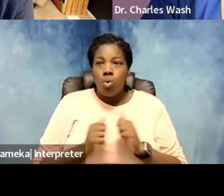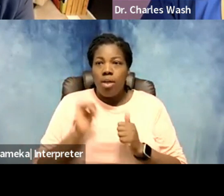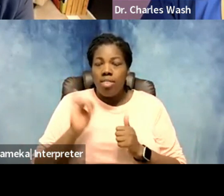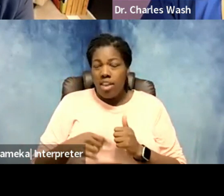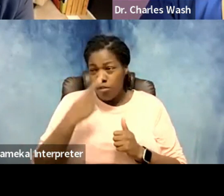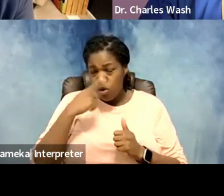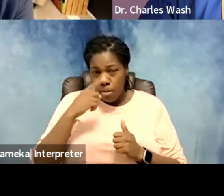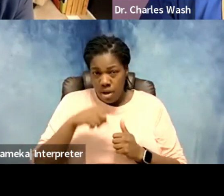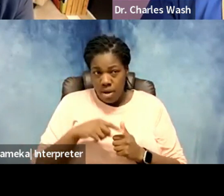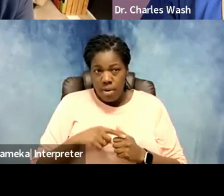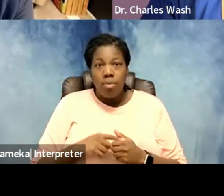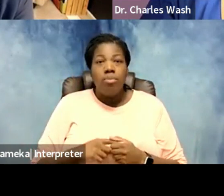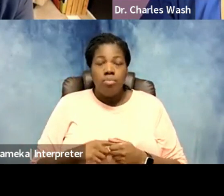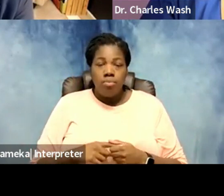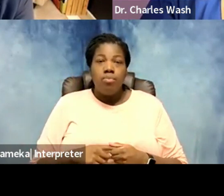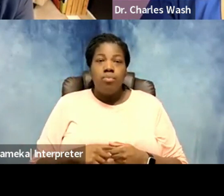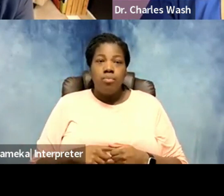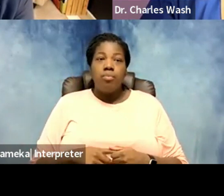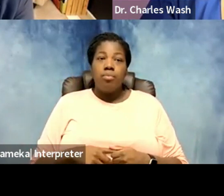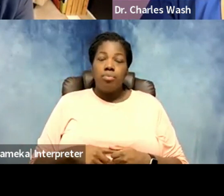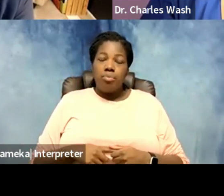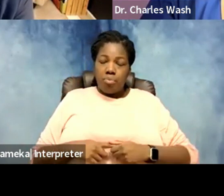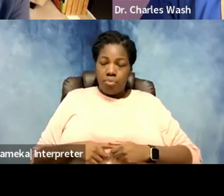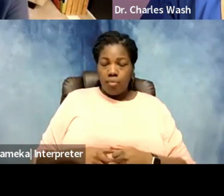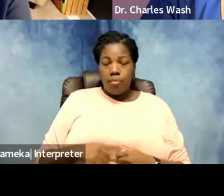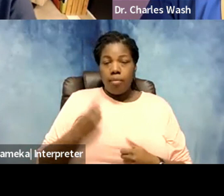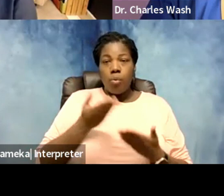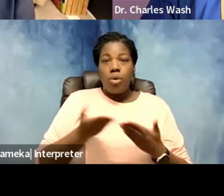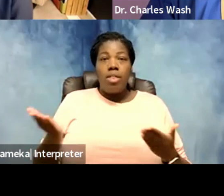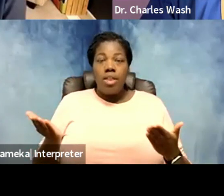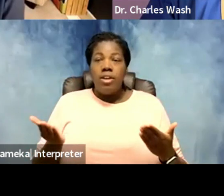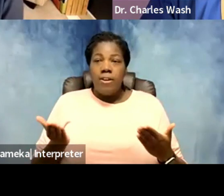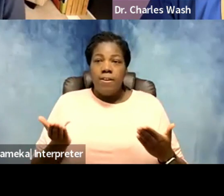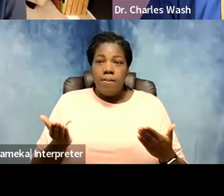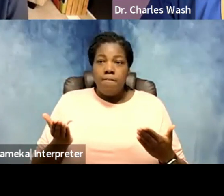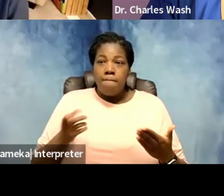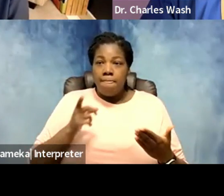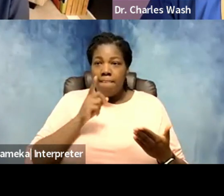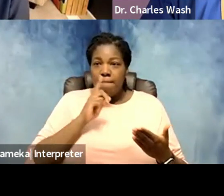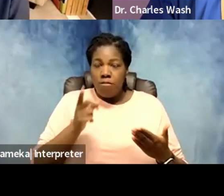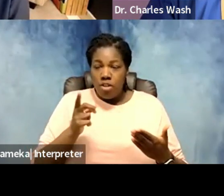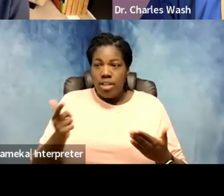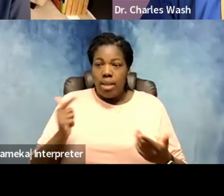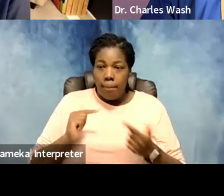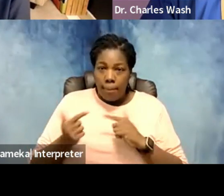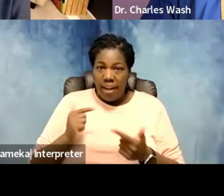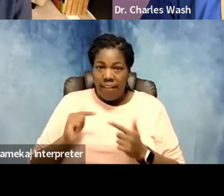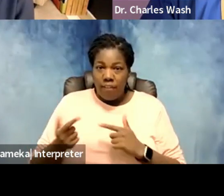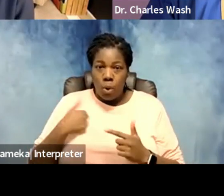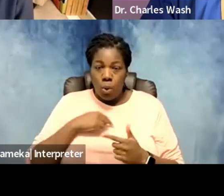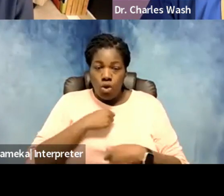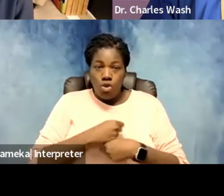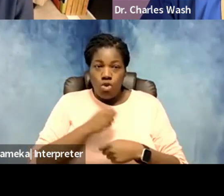could. So one of the things we were really, and this was really a back and forth, right? As we were